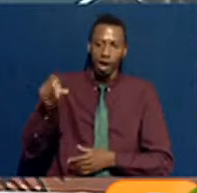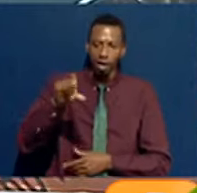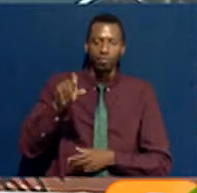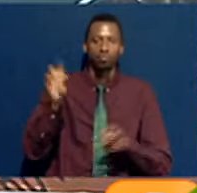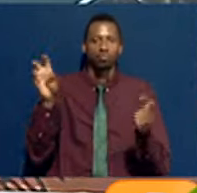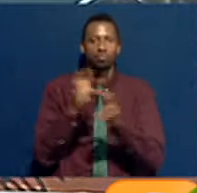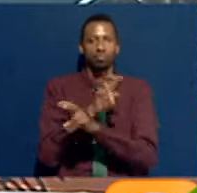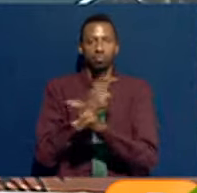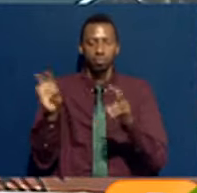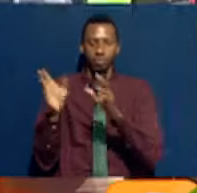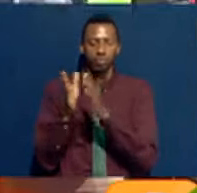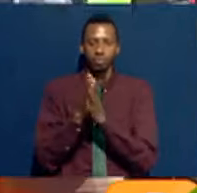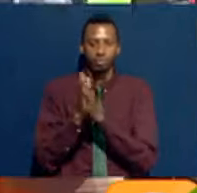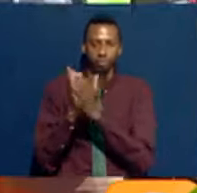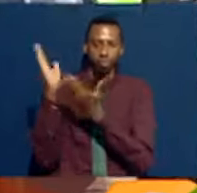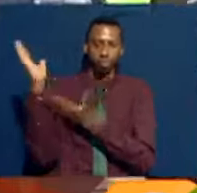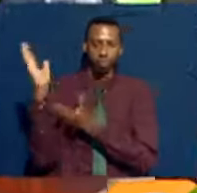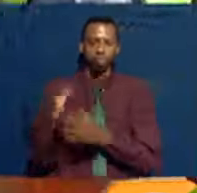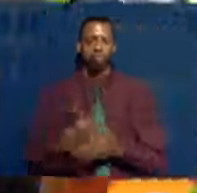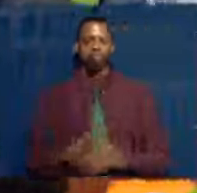Leto reports.